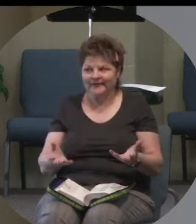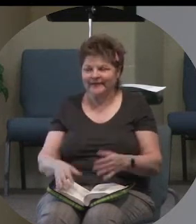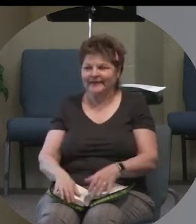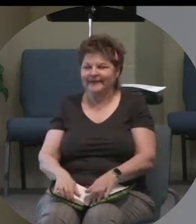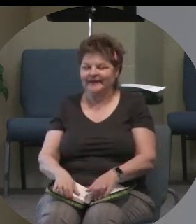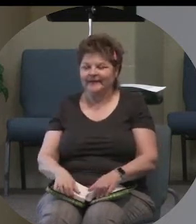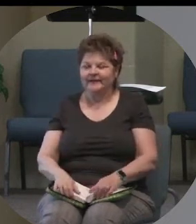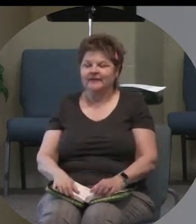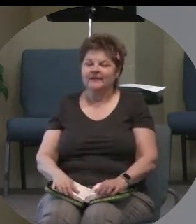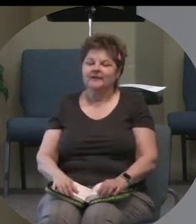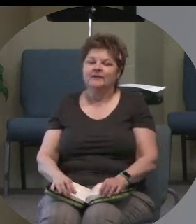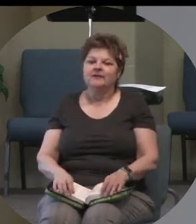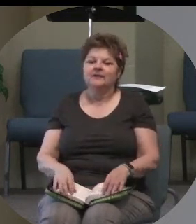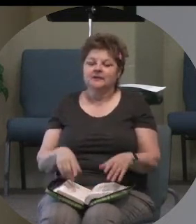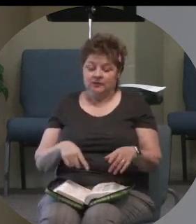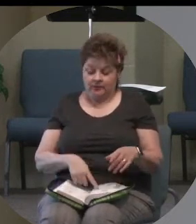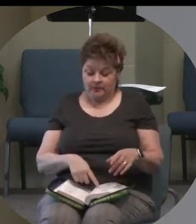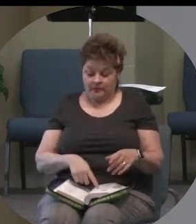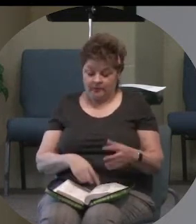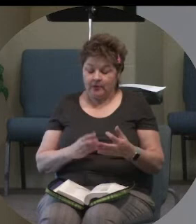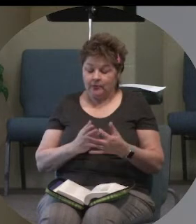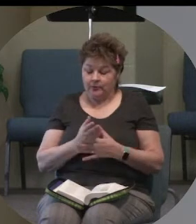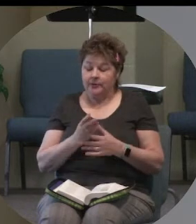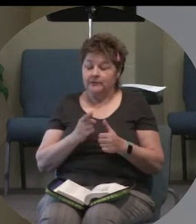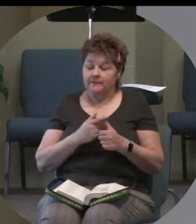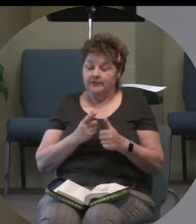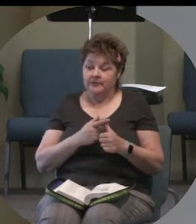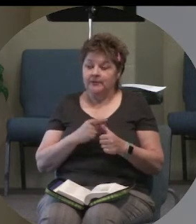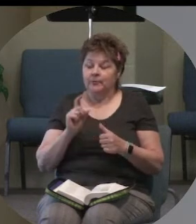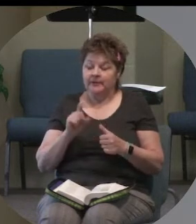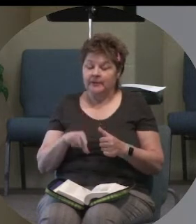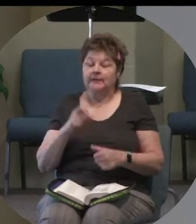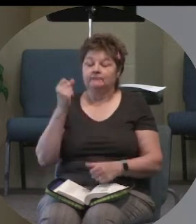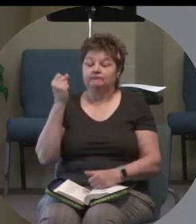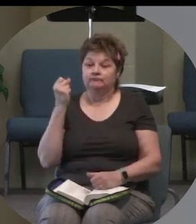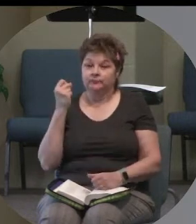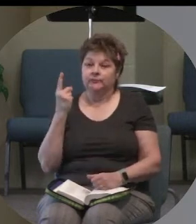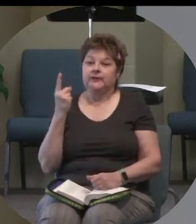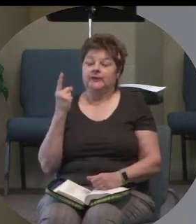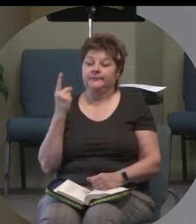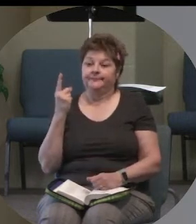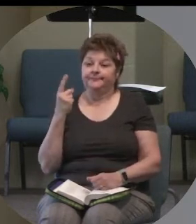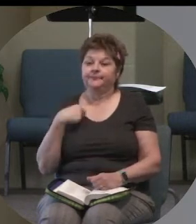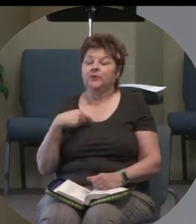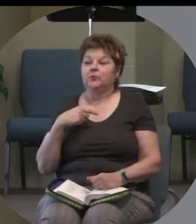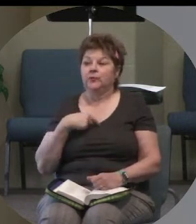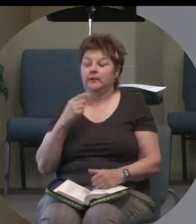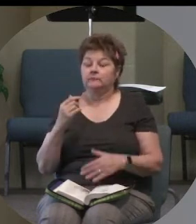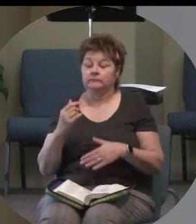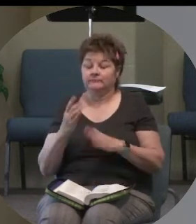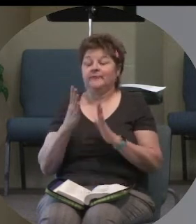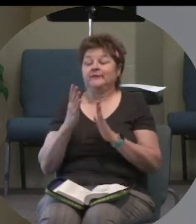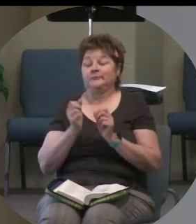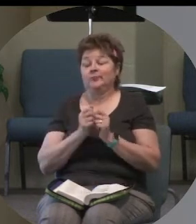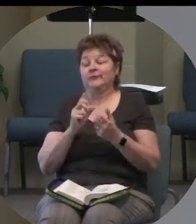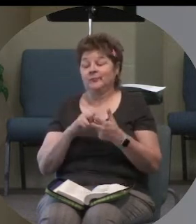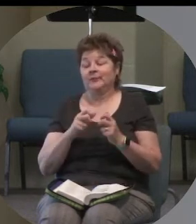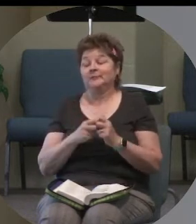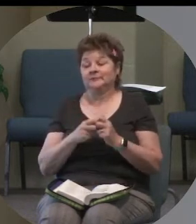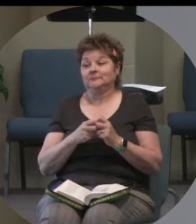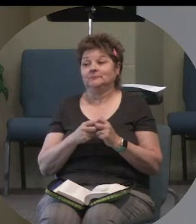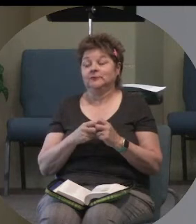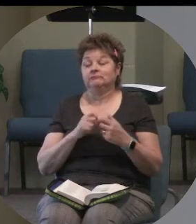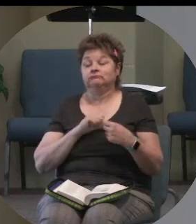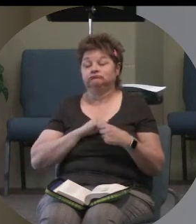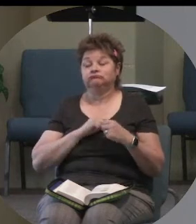And so as we walk through this, the first thing we need to do is stop and realize we are faced with problems. We're faced with hardship.